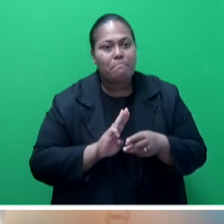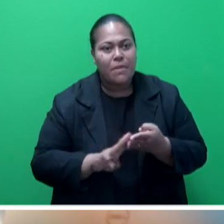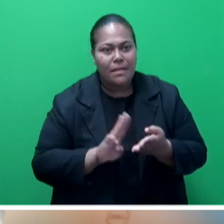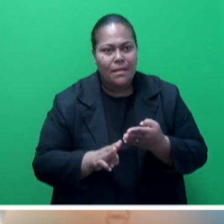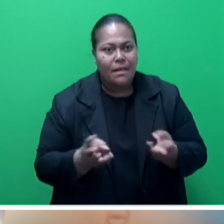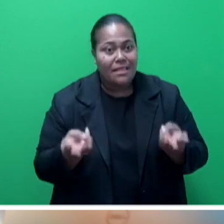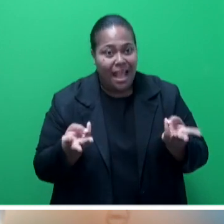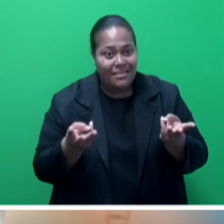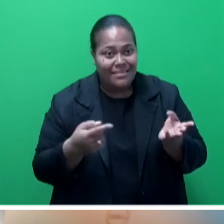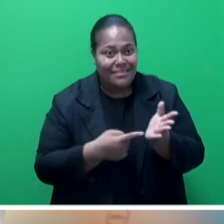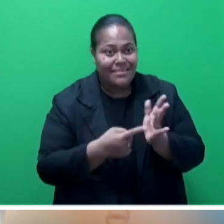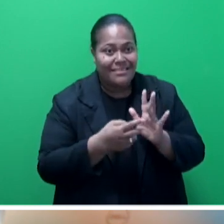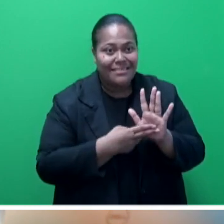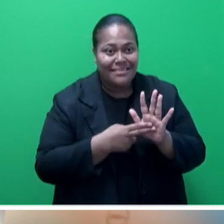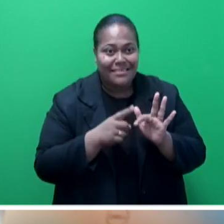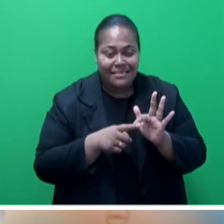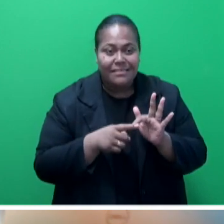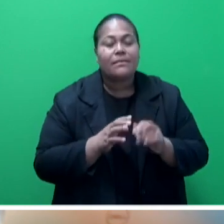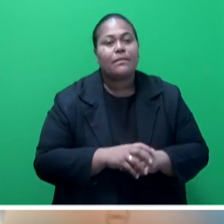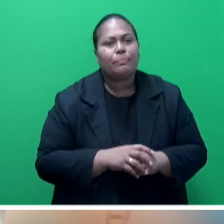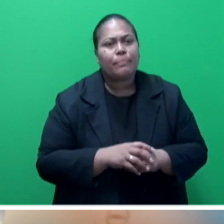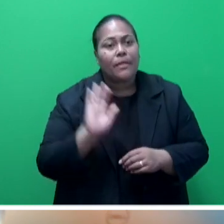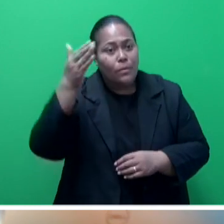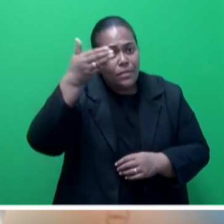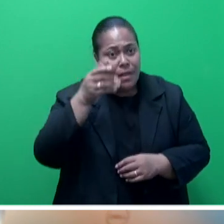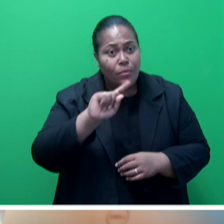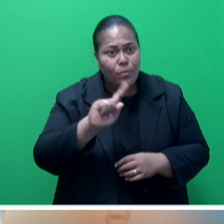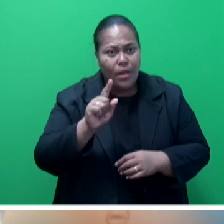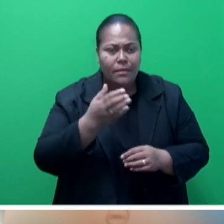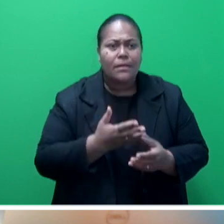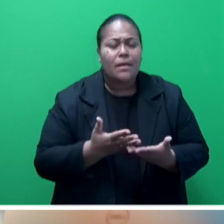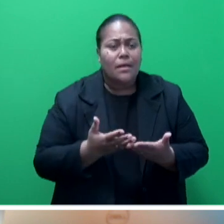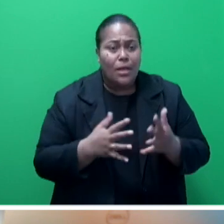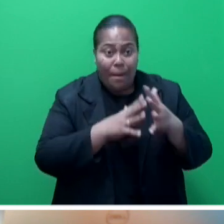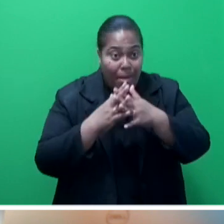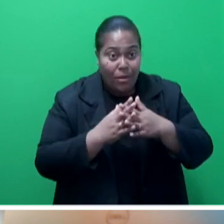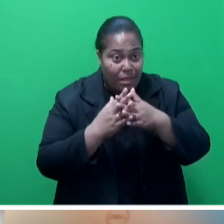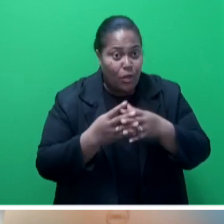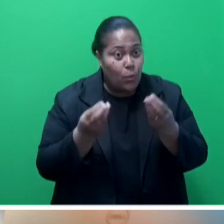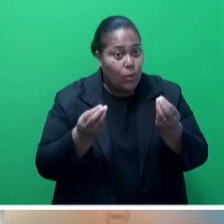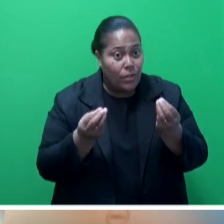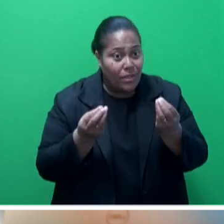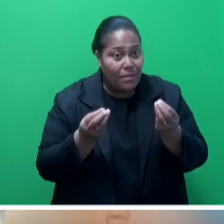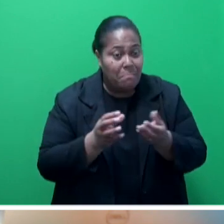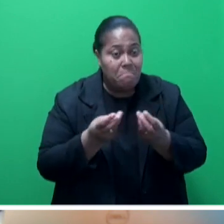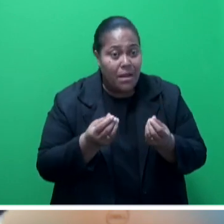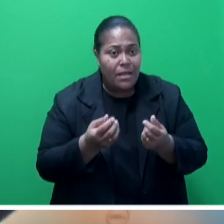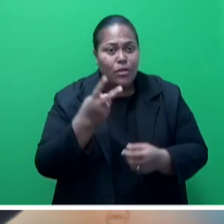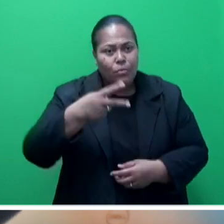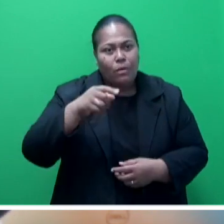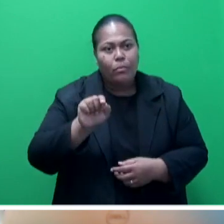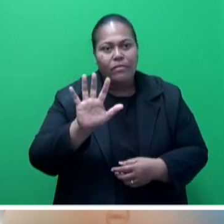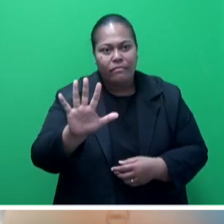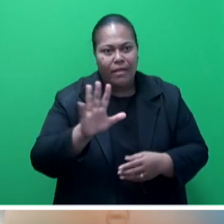upon verification will yield a result-based payment of US $12.5 million over the span of 5